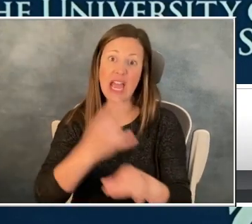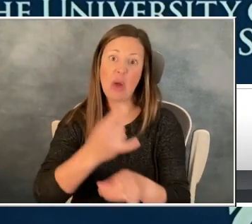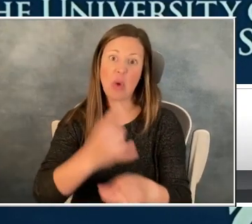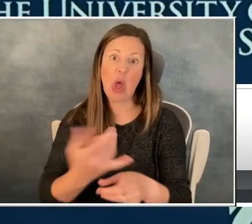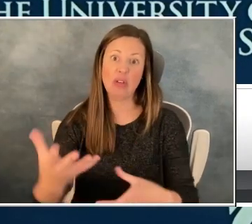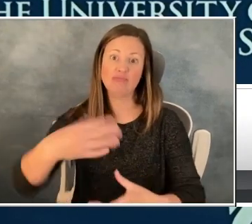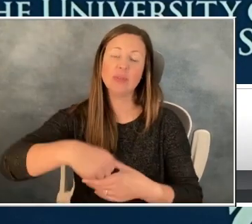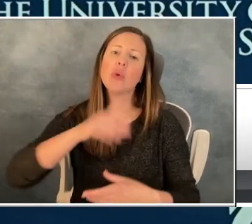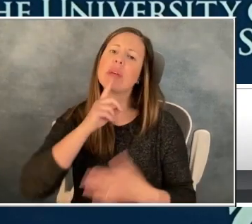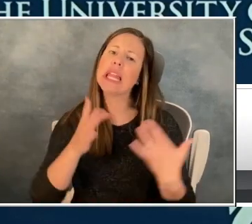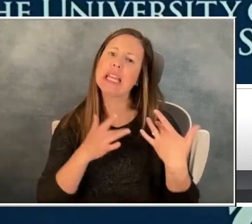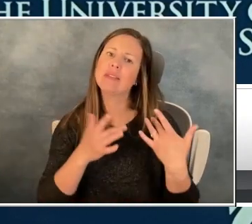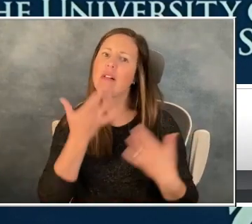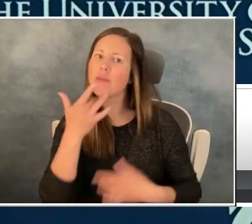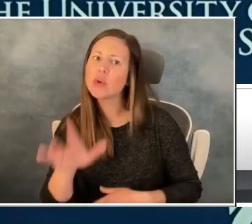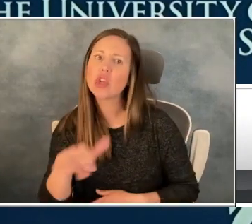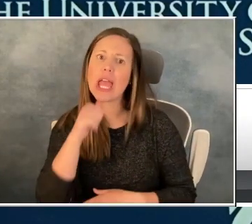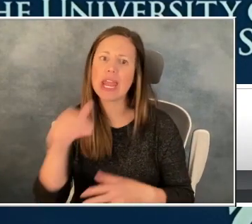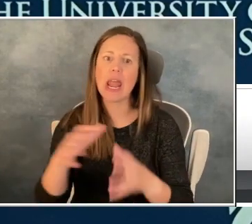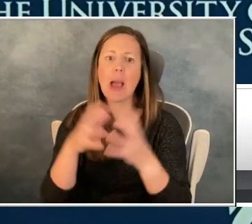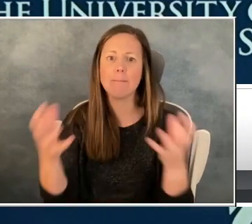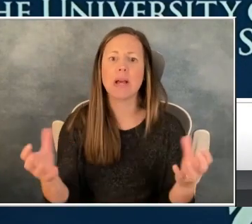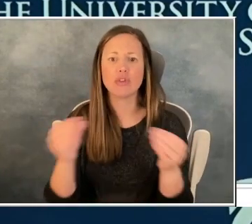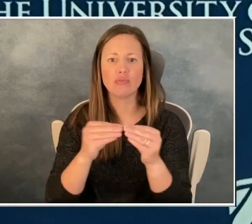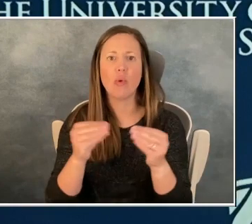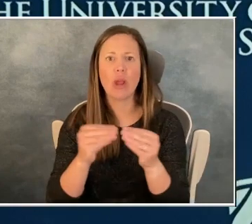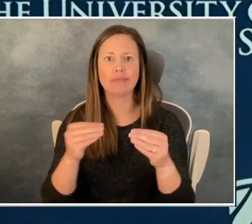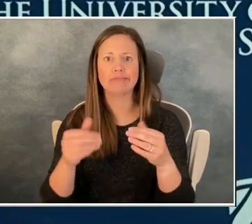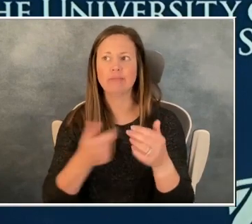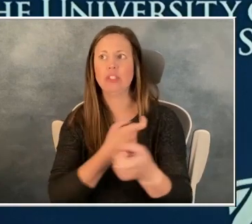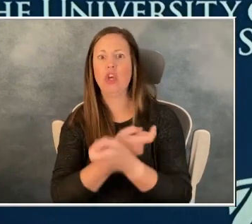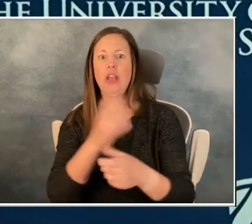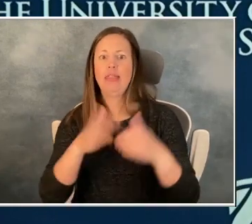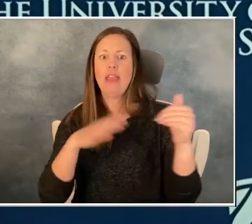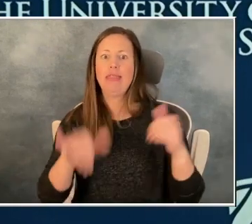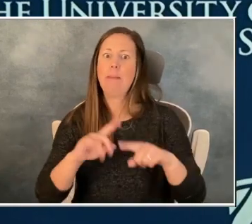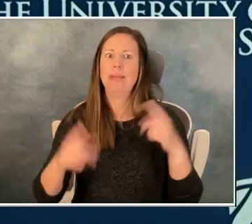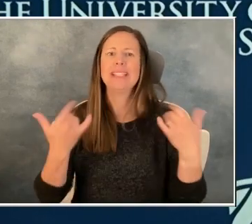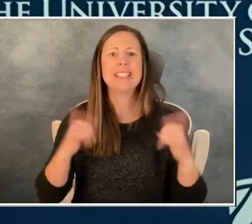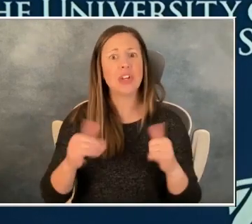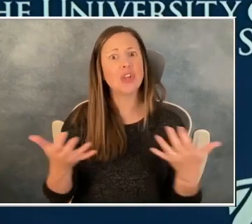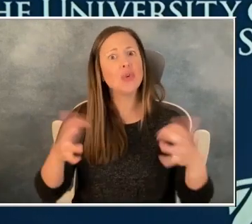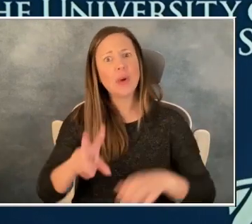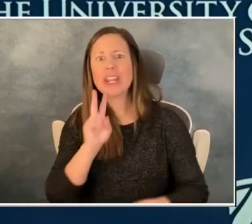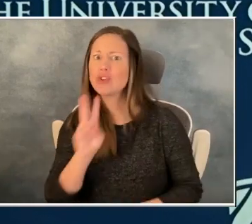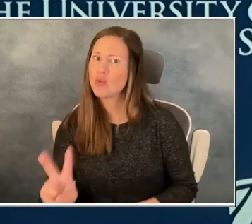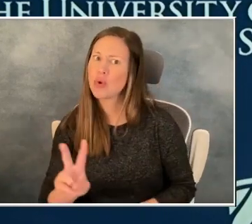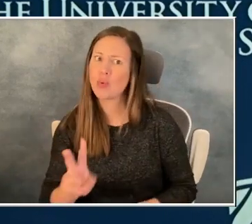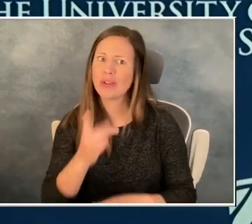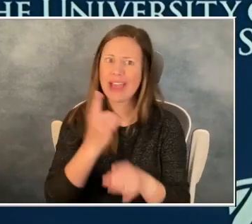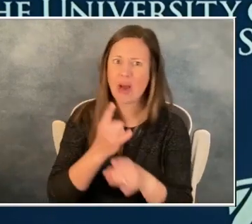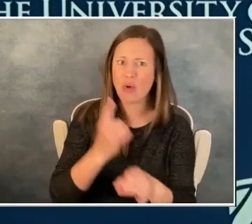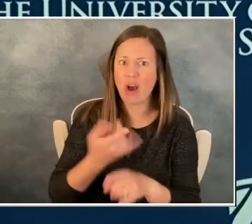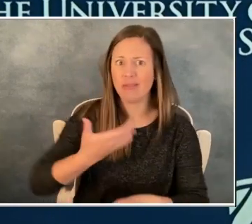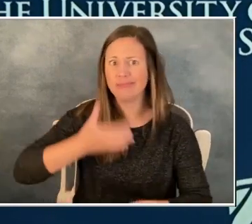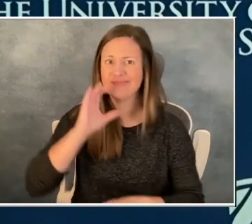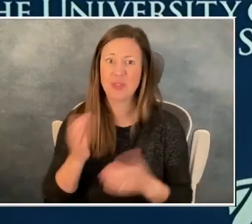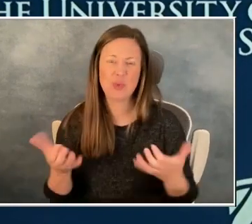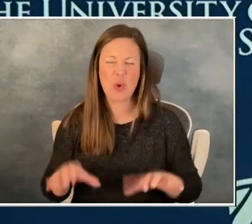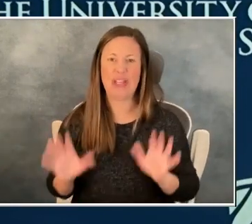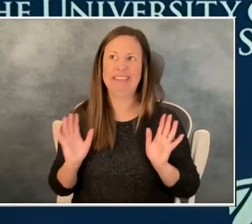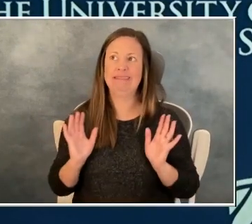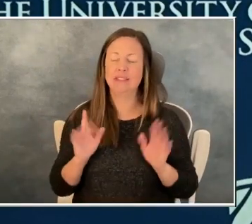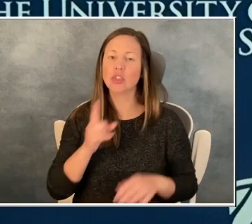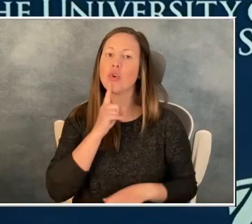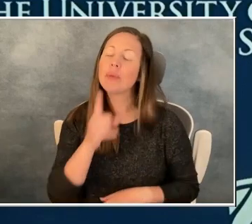not much more toxic than that, but it's still, you don't want a 2-year-old getting into alcohol. So yes, it